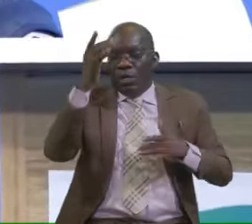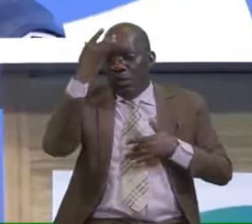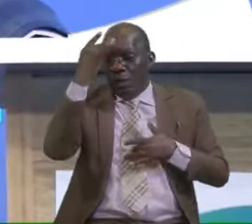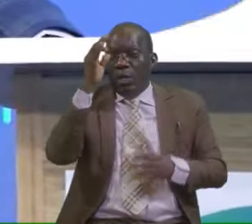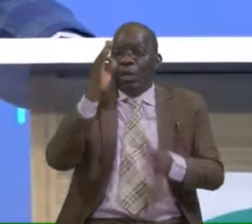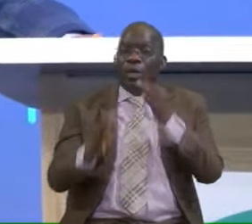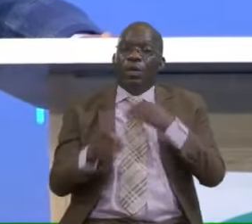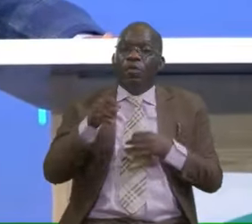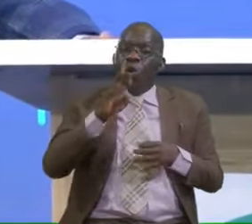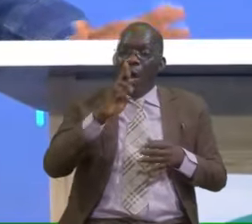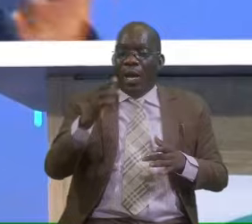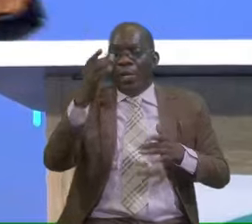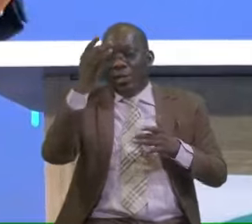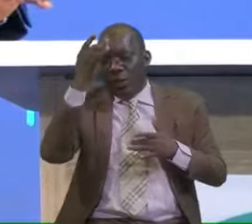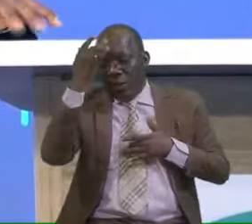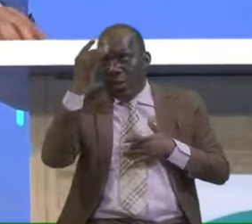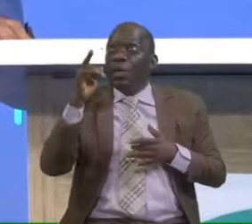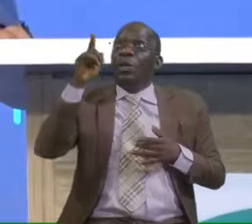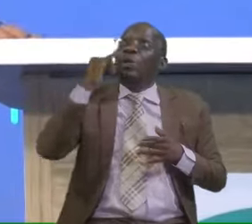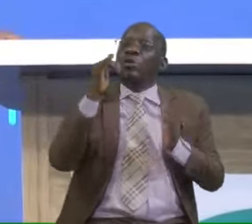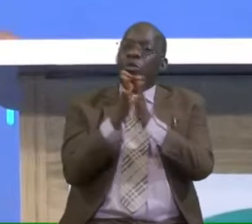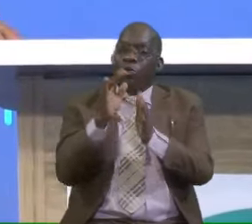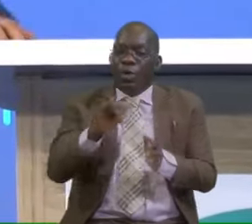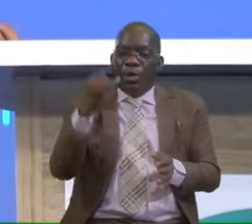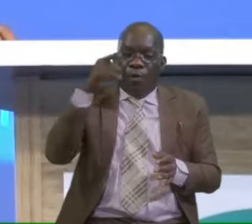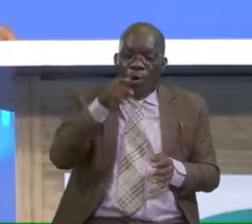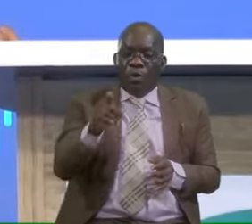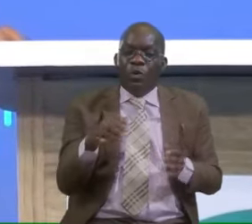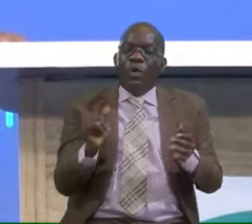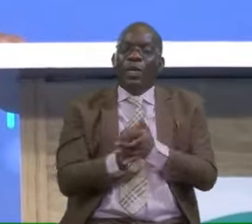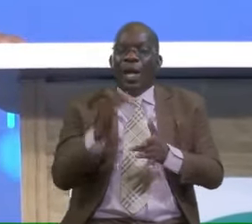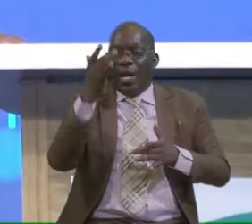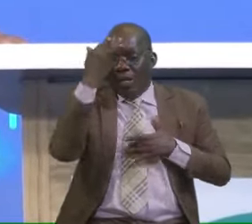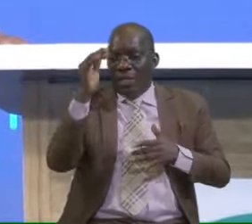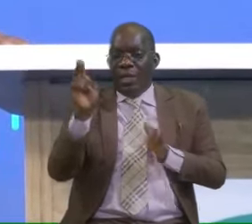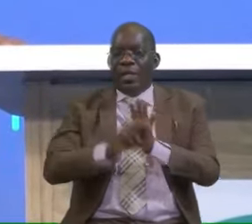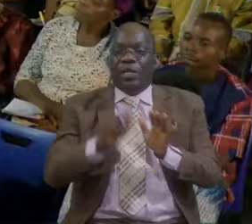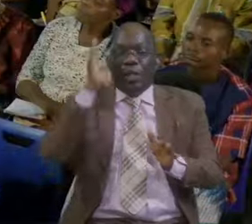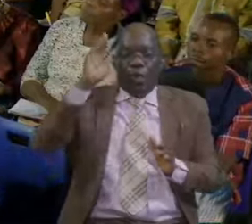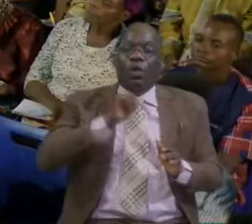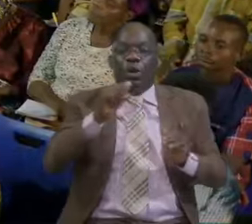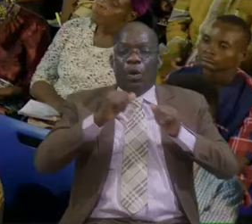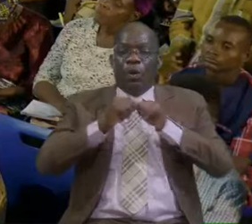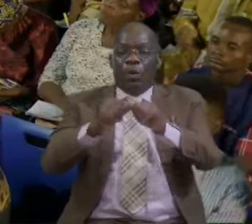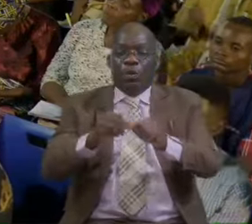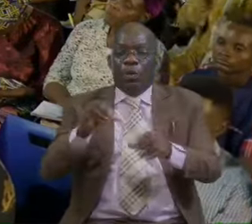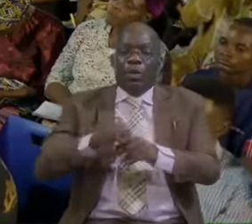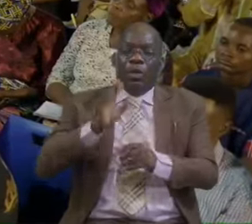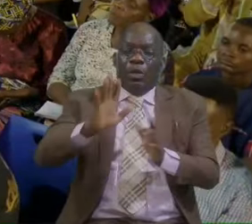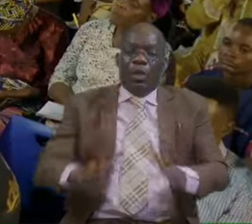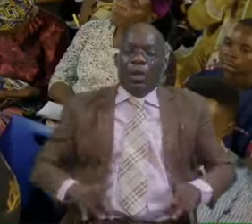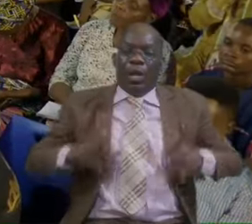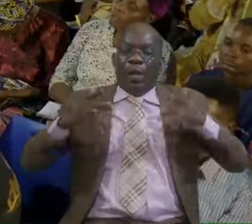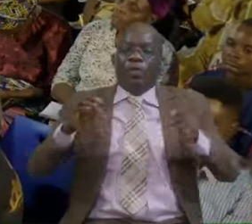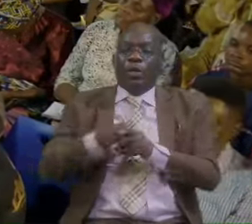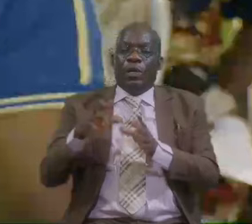sick, he's making intercession for you. That sickness will not continue in your life in